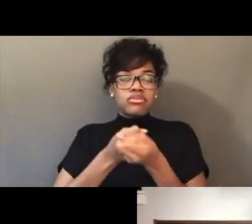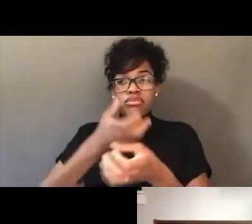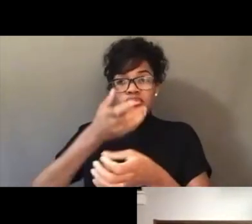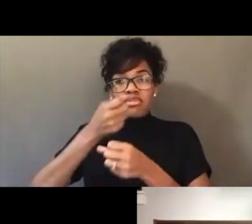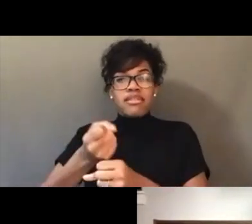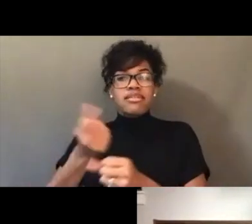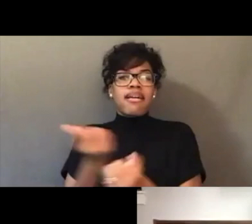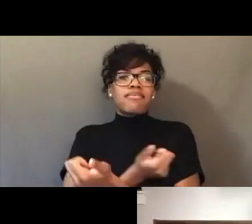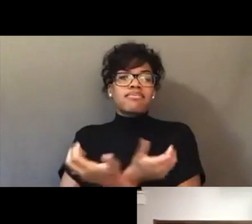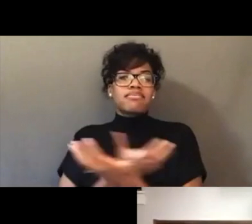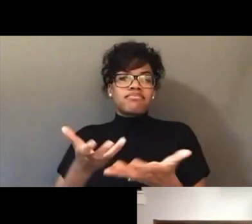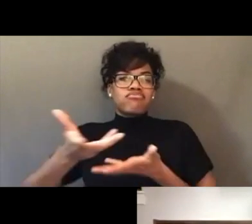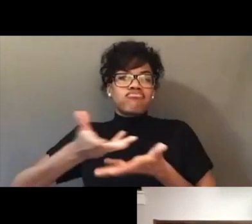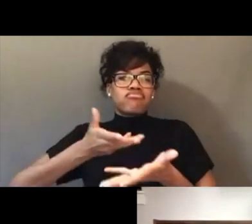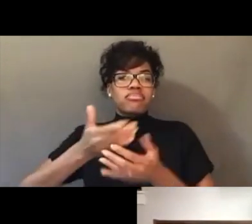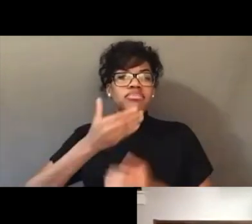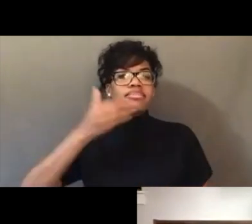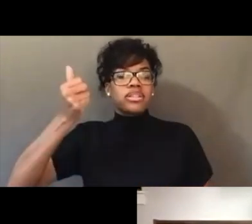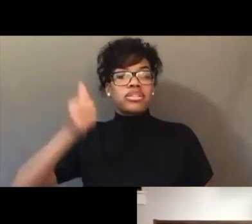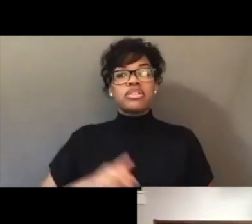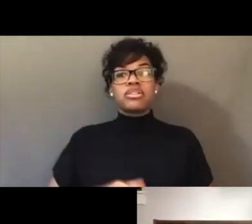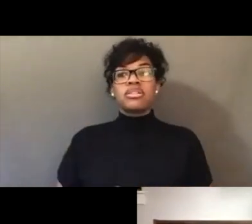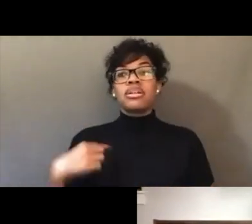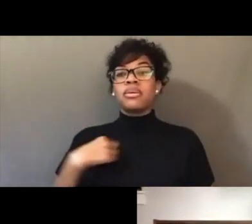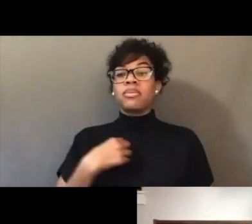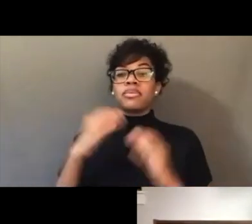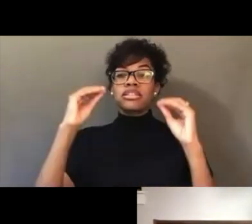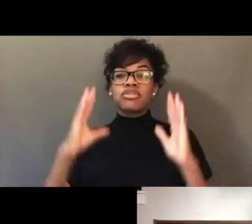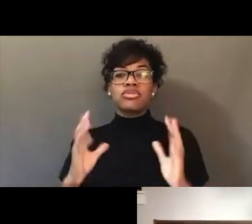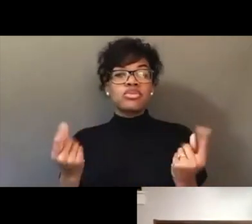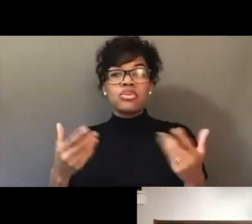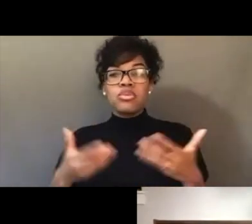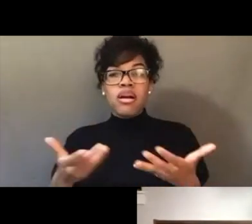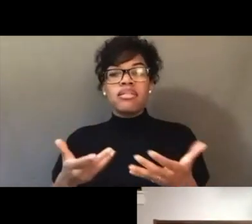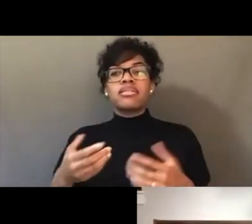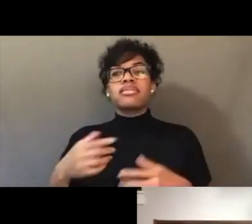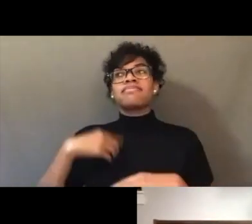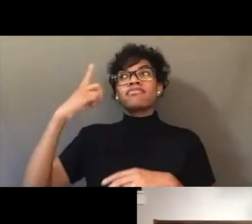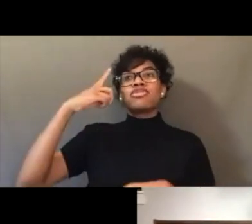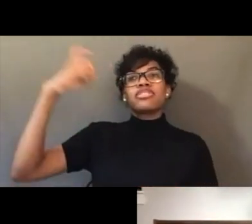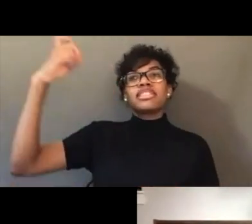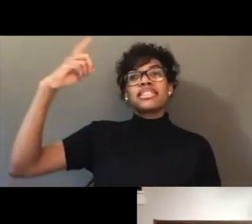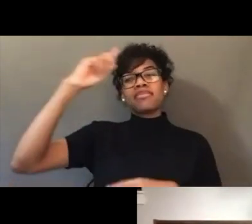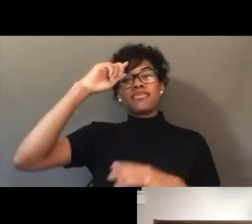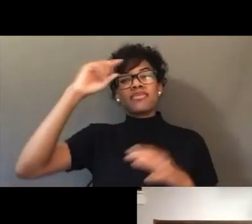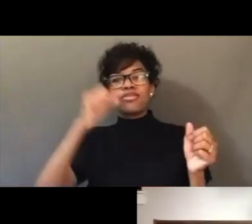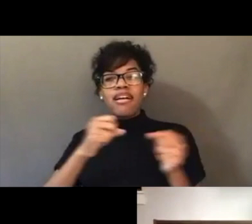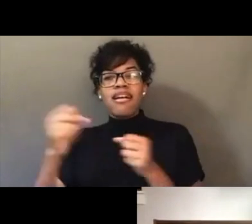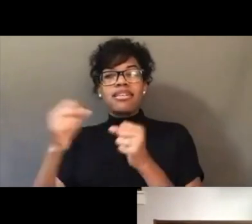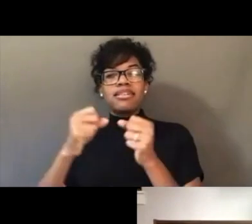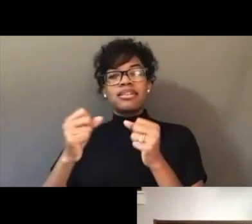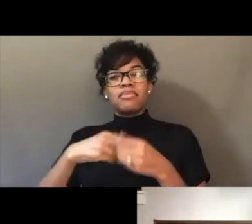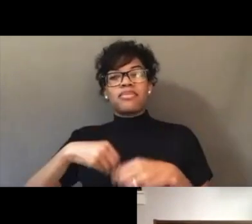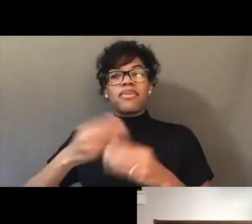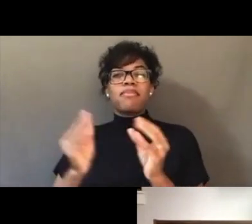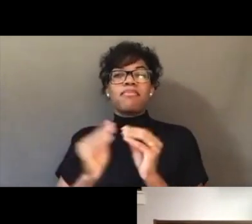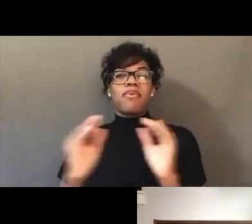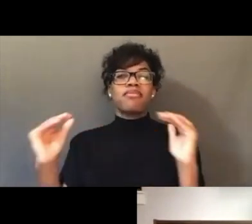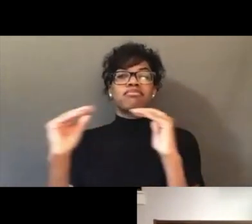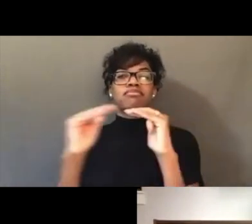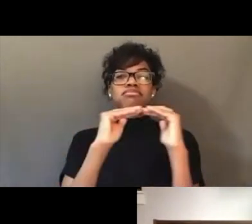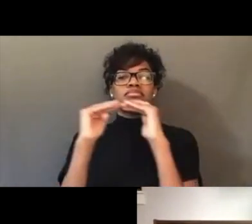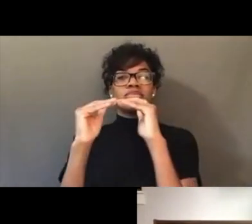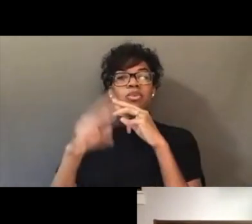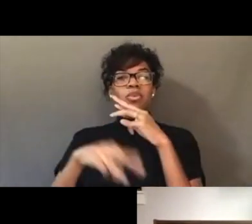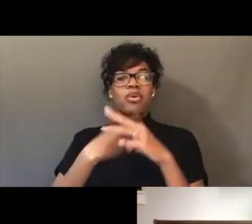dream, let us strategize, and let us teach towards a more equitable world. We come together today for